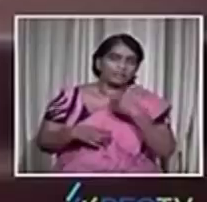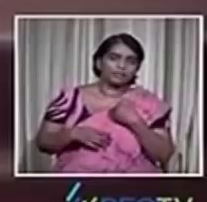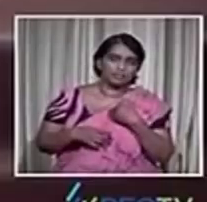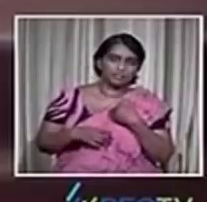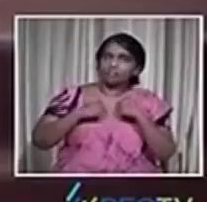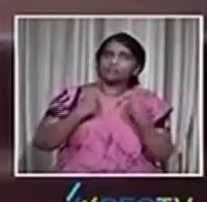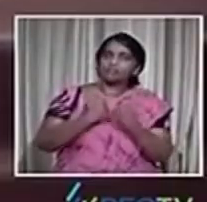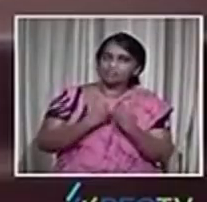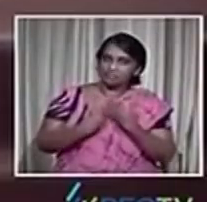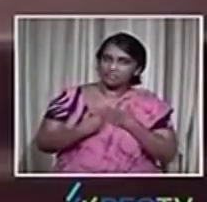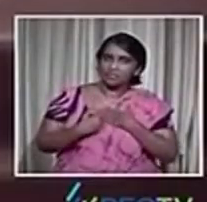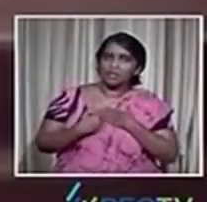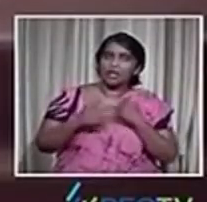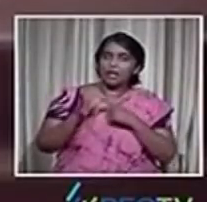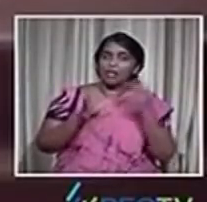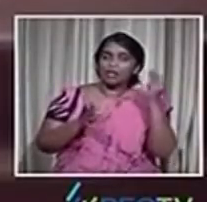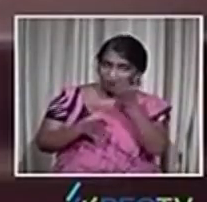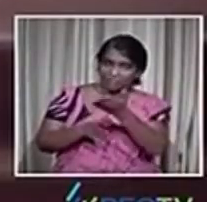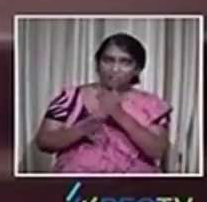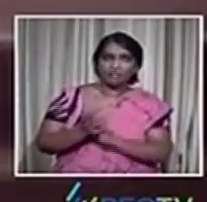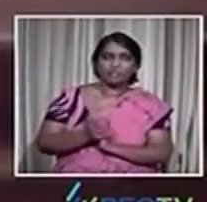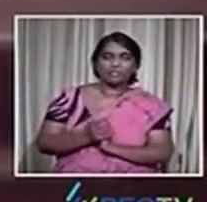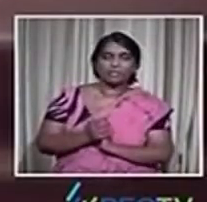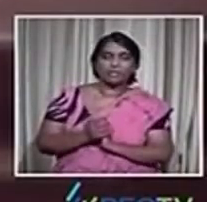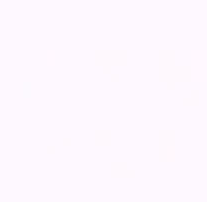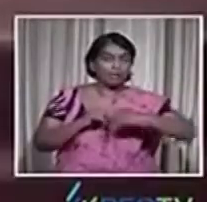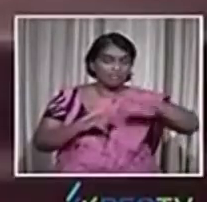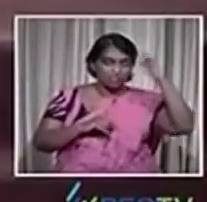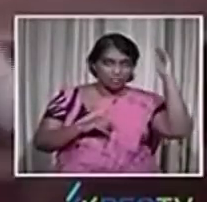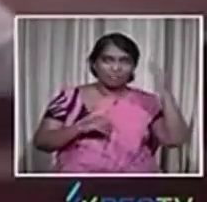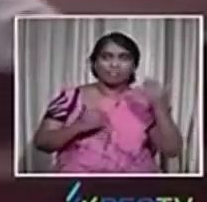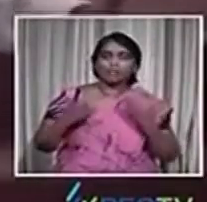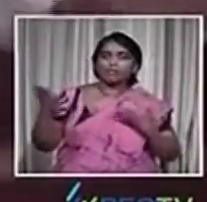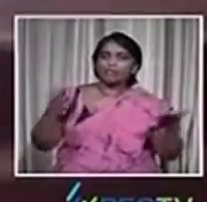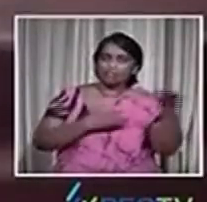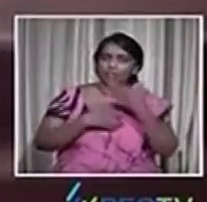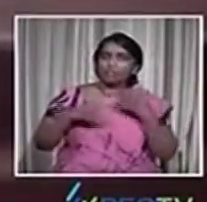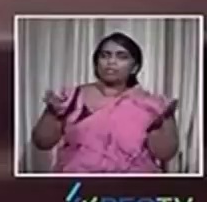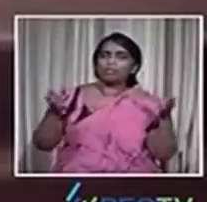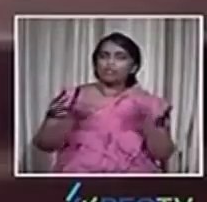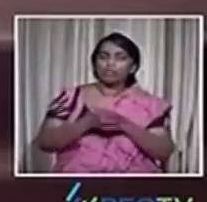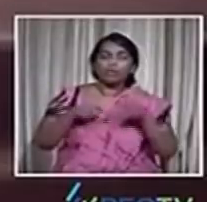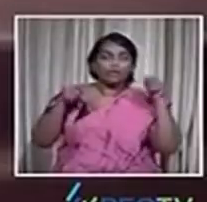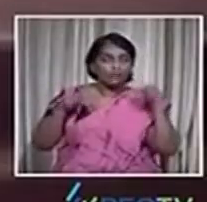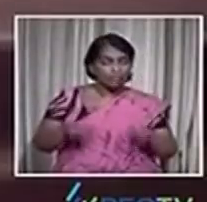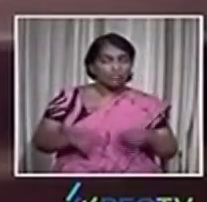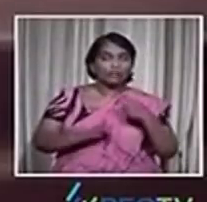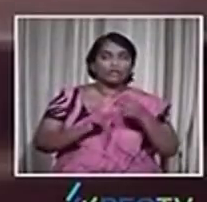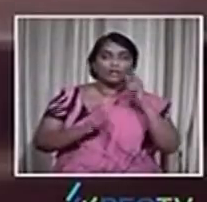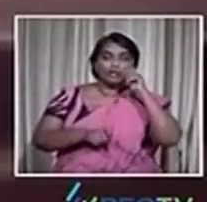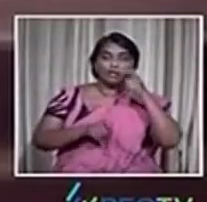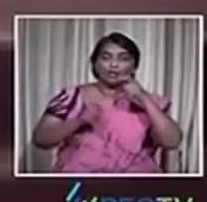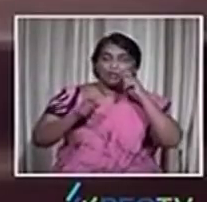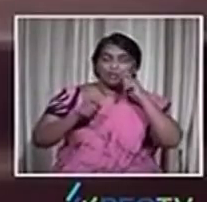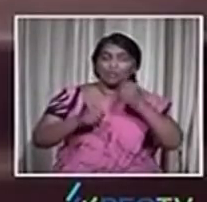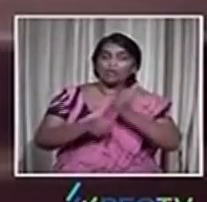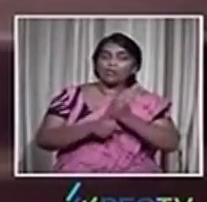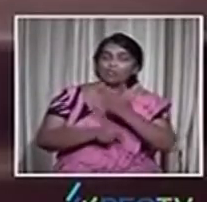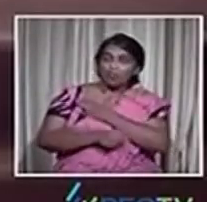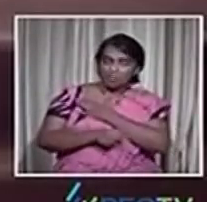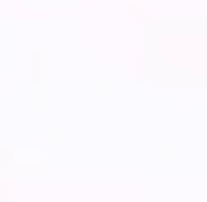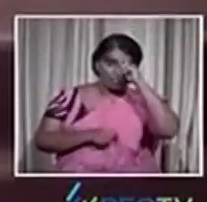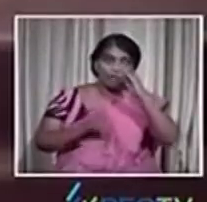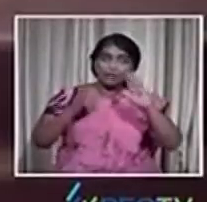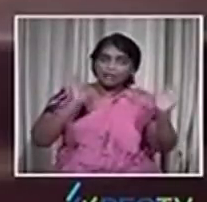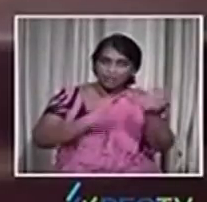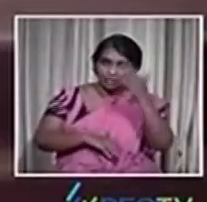are options in the constitution. A caretaker president can be appointed. The people do not want elections anymore. How can you conduct an election when there is